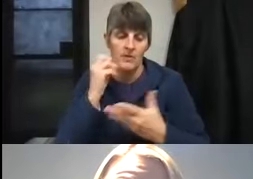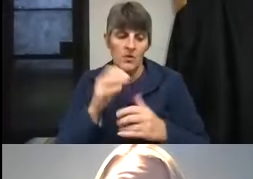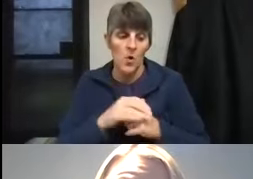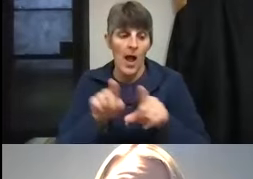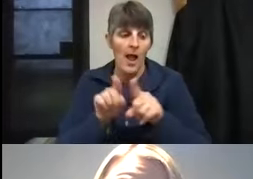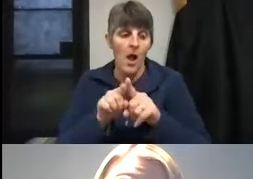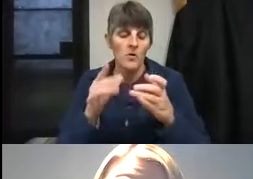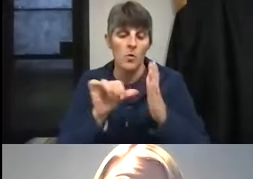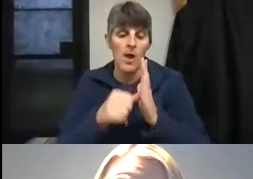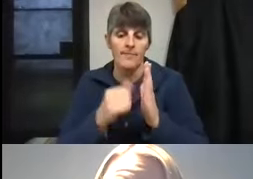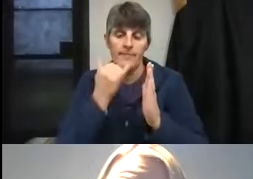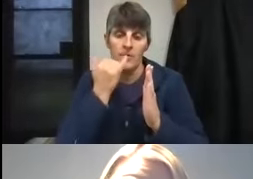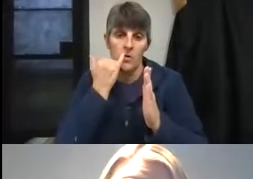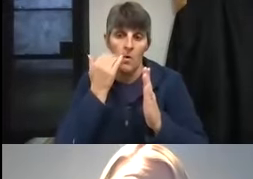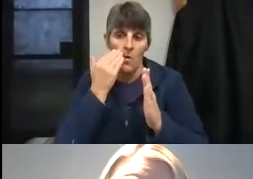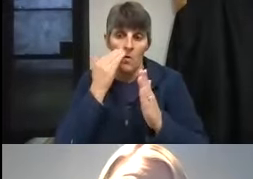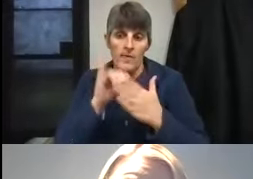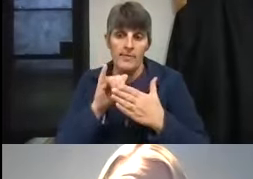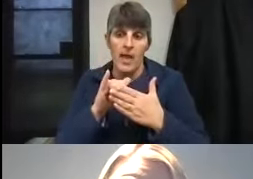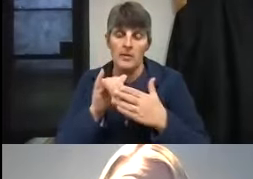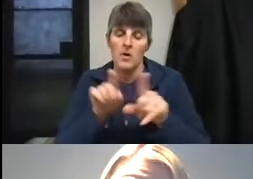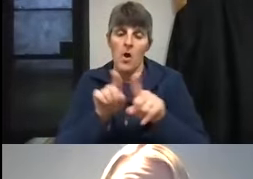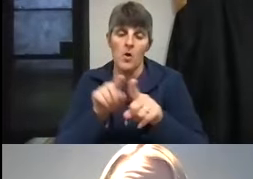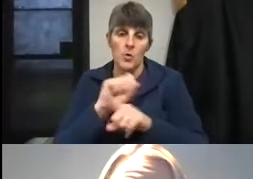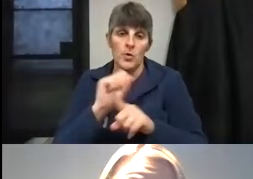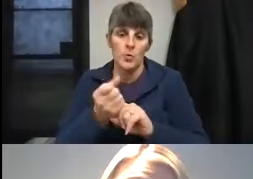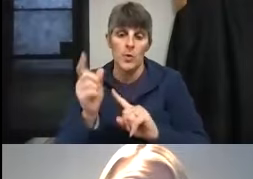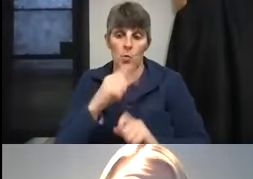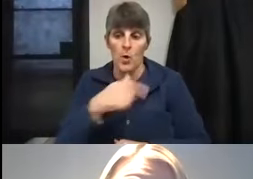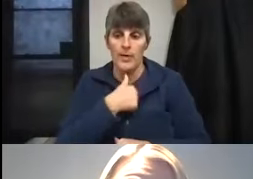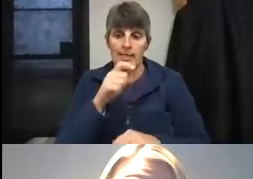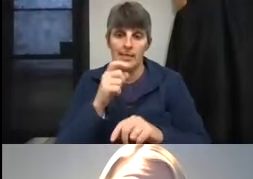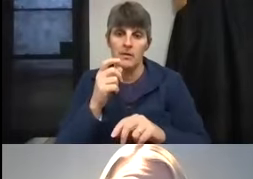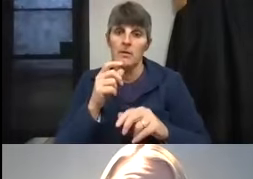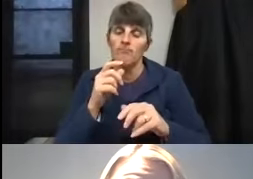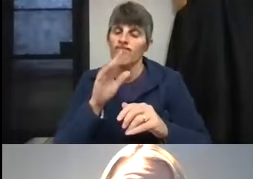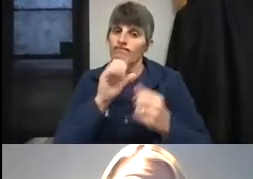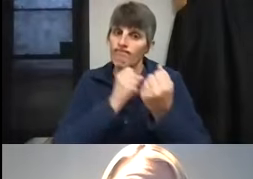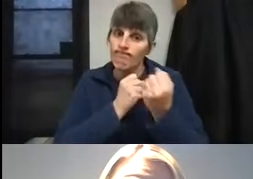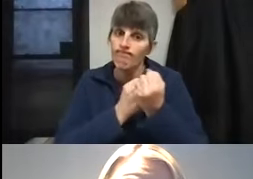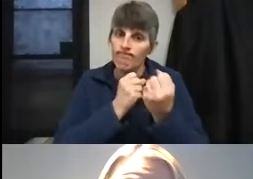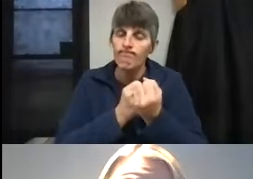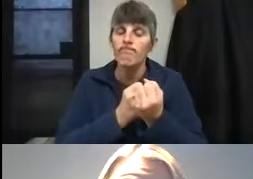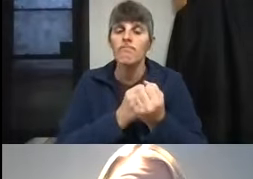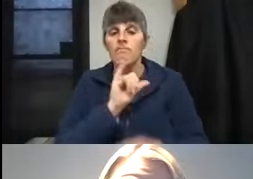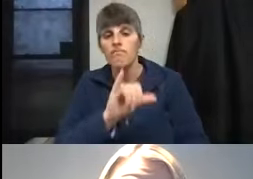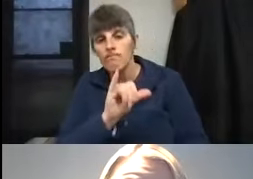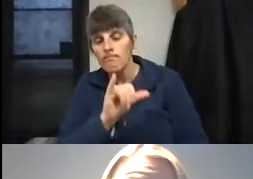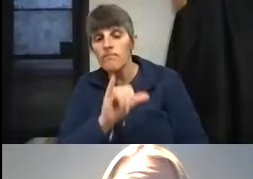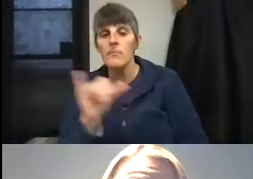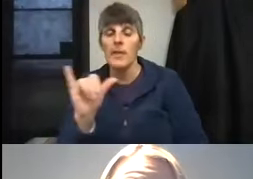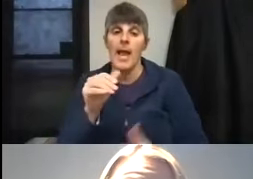also want to say that, that is also a situation where we need to use a lot of empathy and compassion as